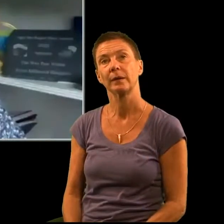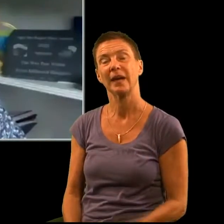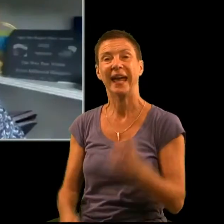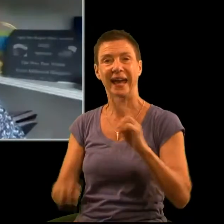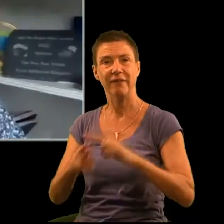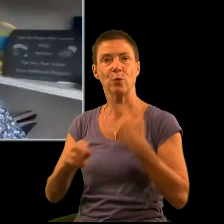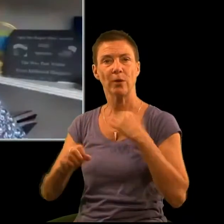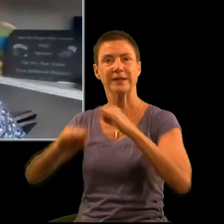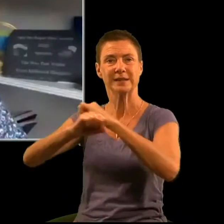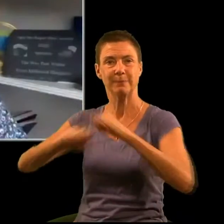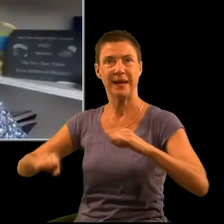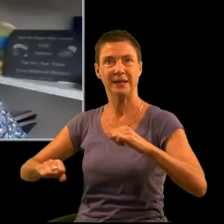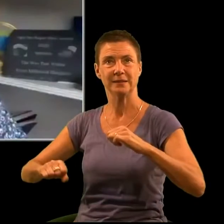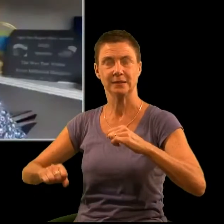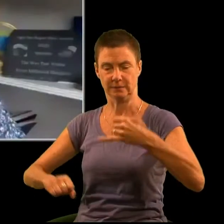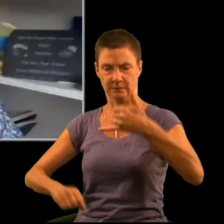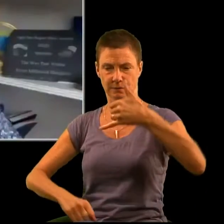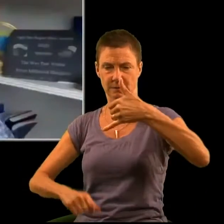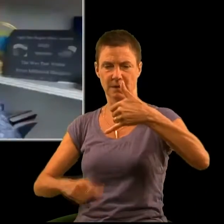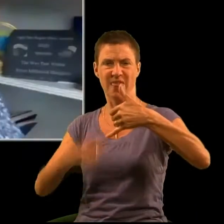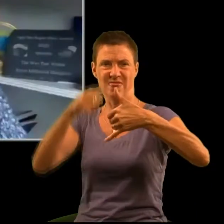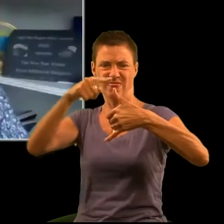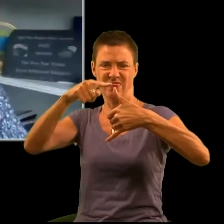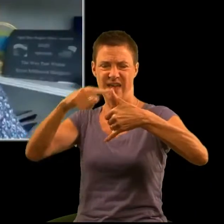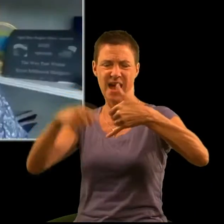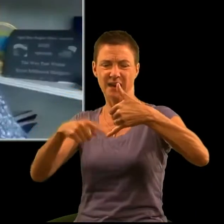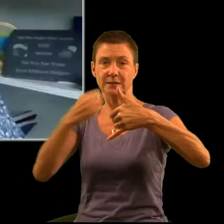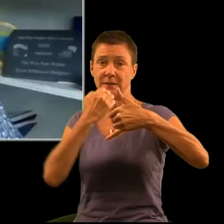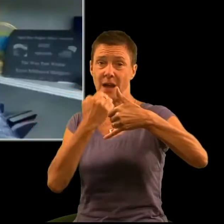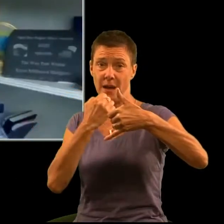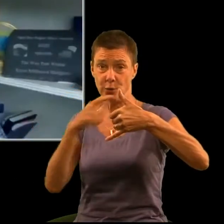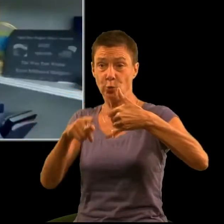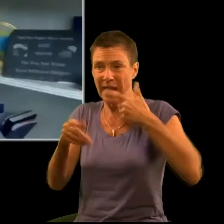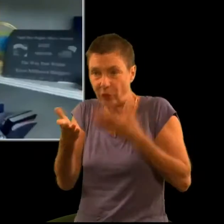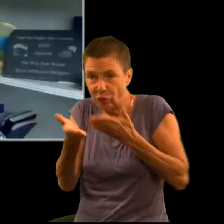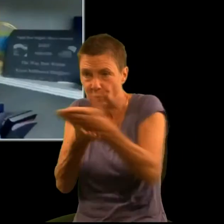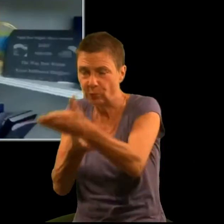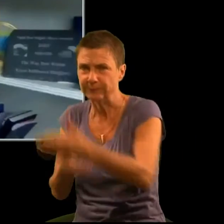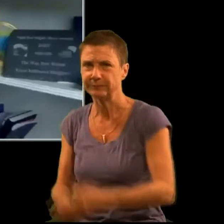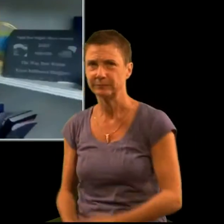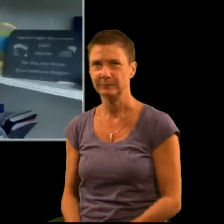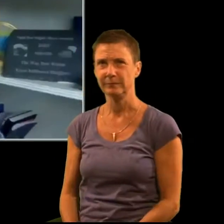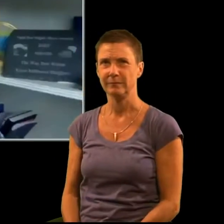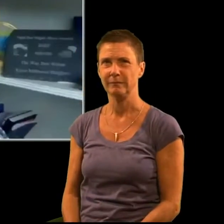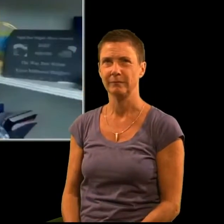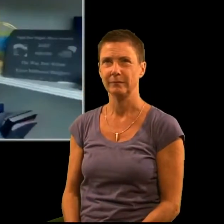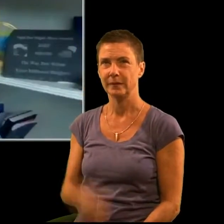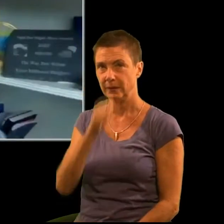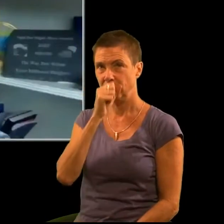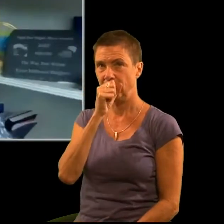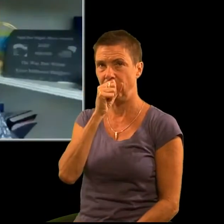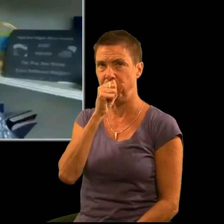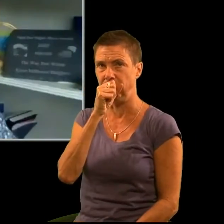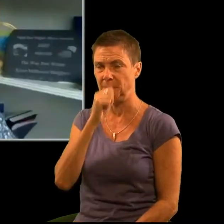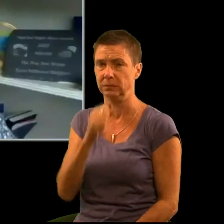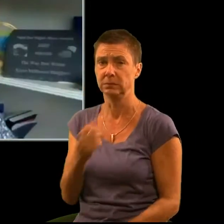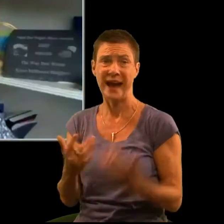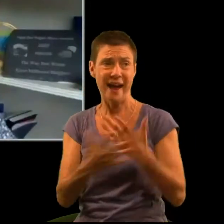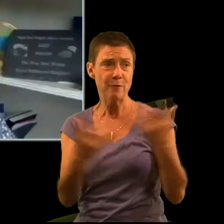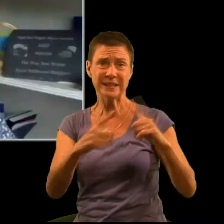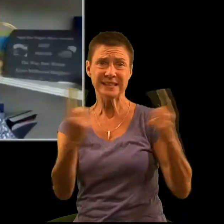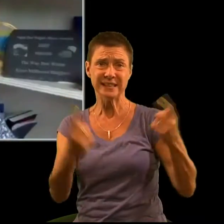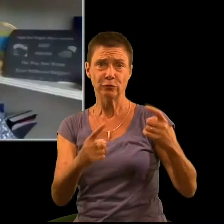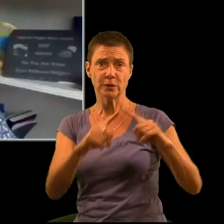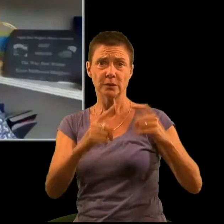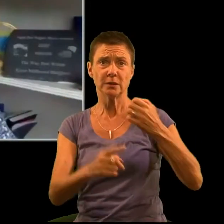through. So they told us that as a fact, okay? And everyone's fingers stretch a different amount